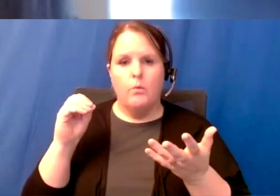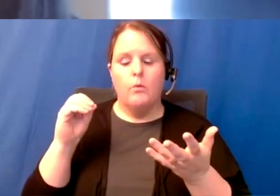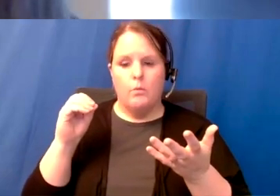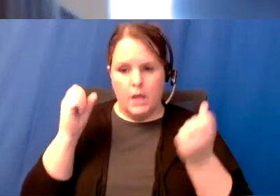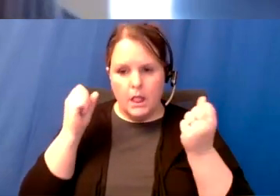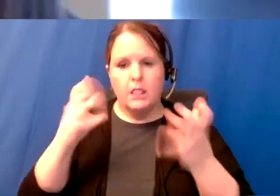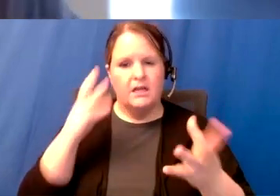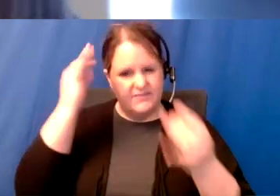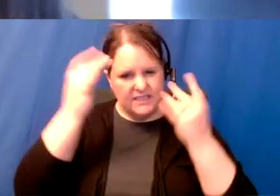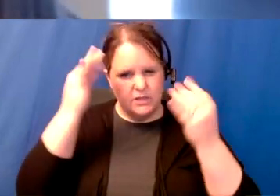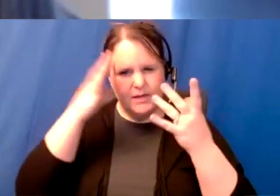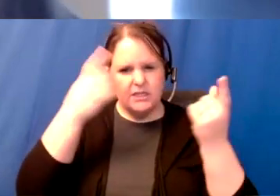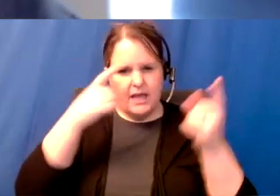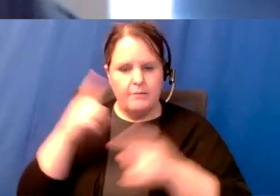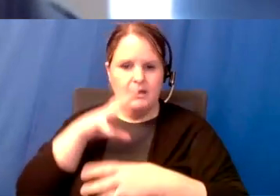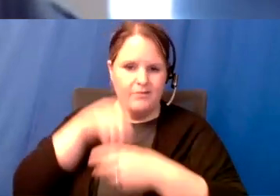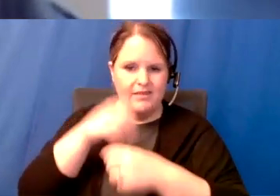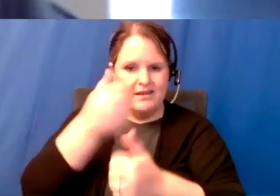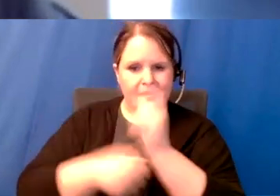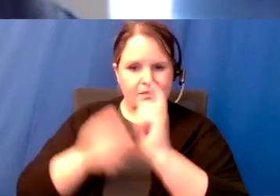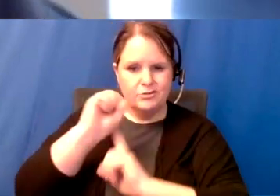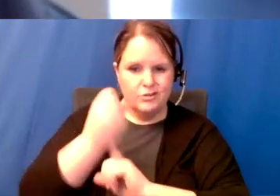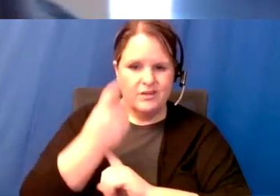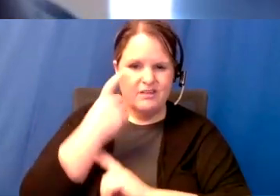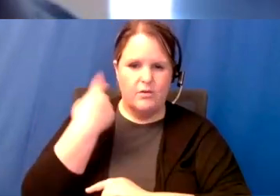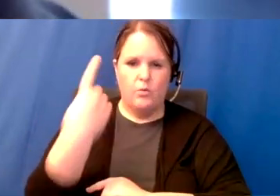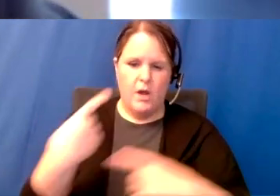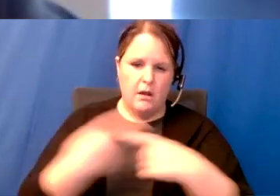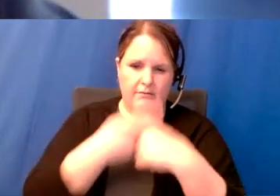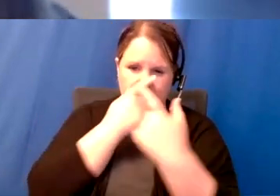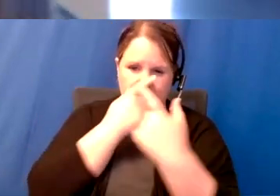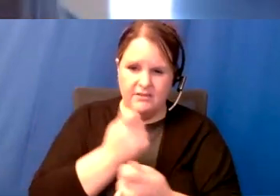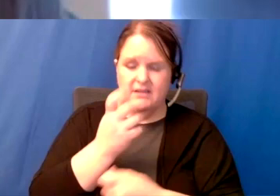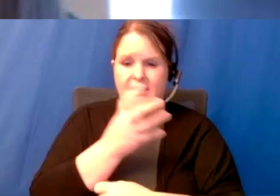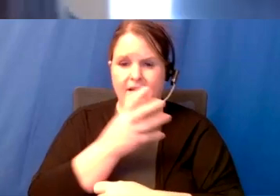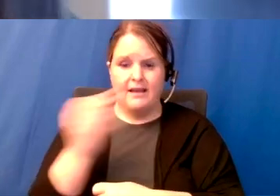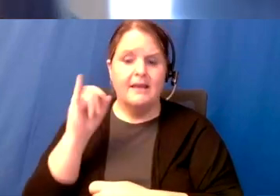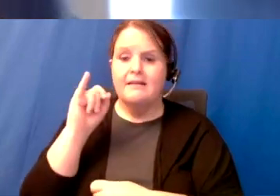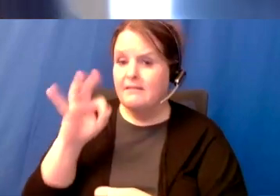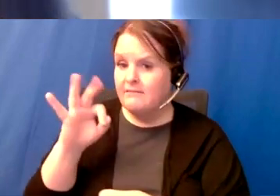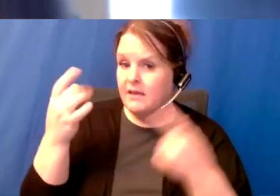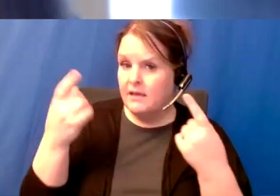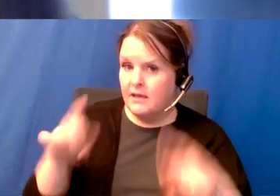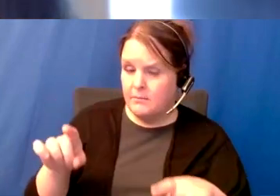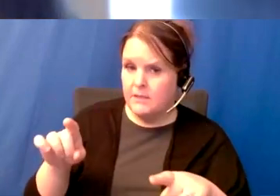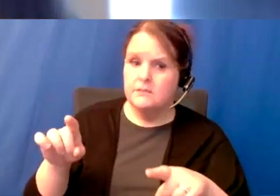lot of considerations that can go into a single conflict of interest. And if it's